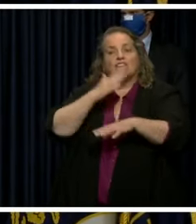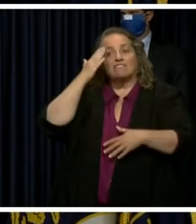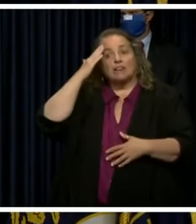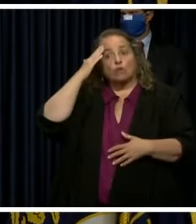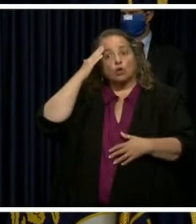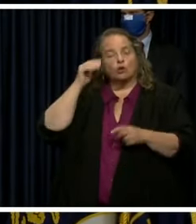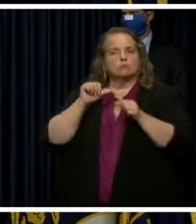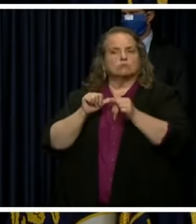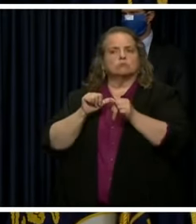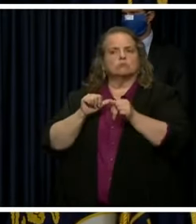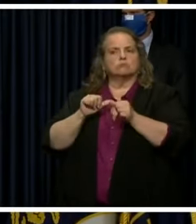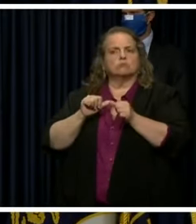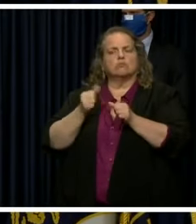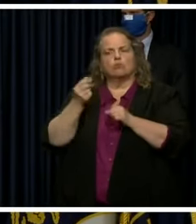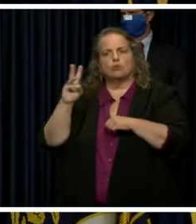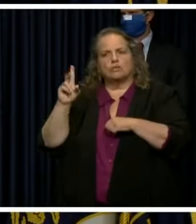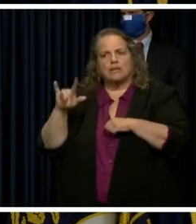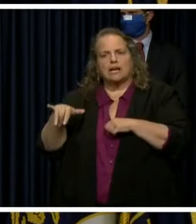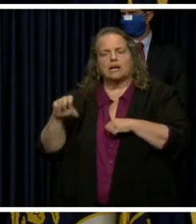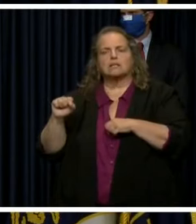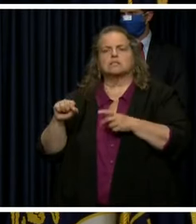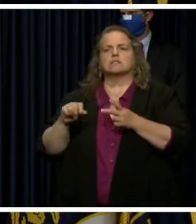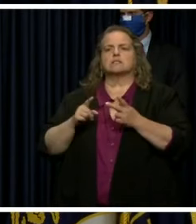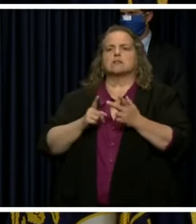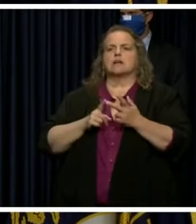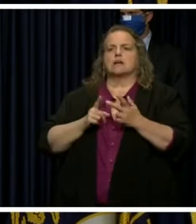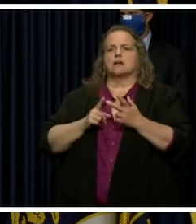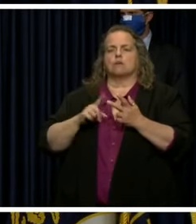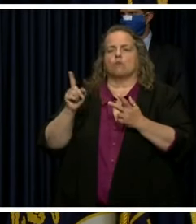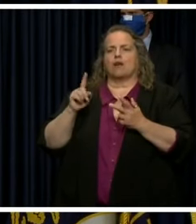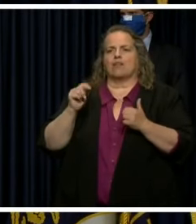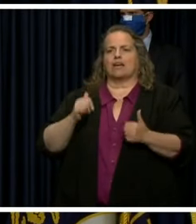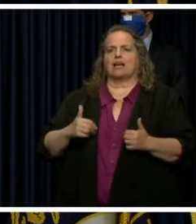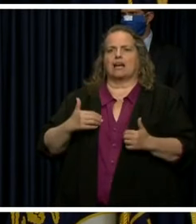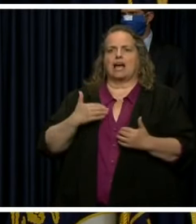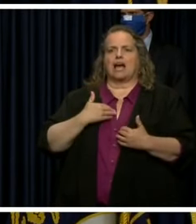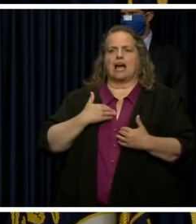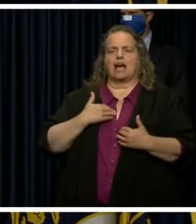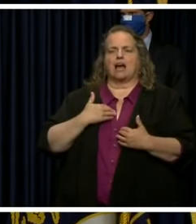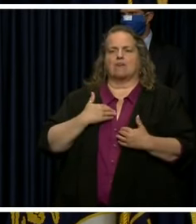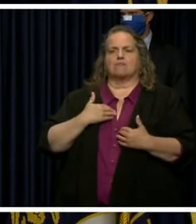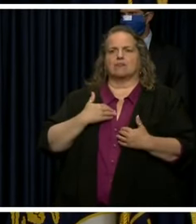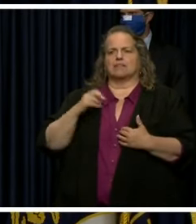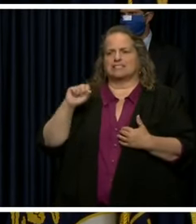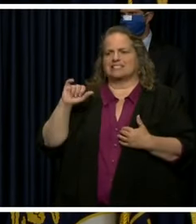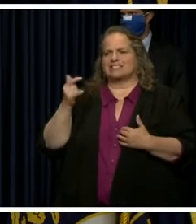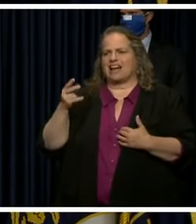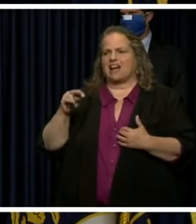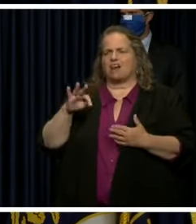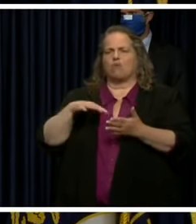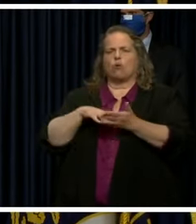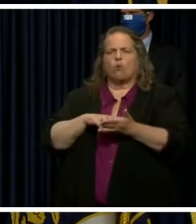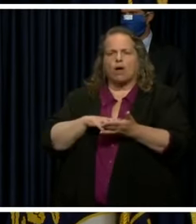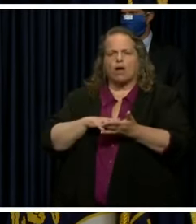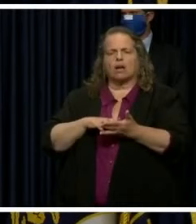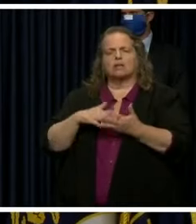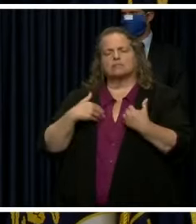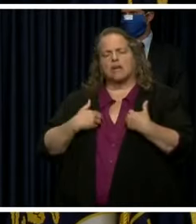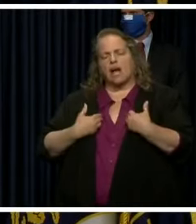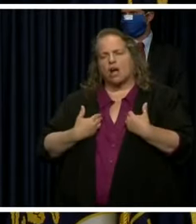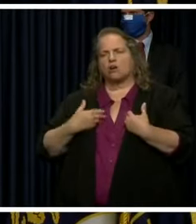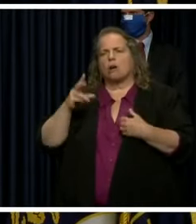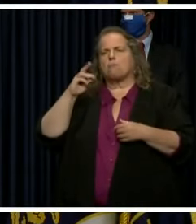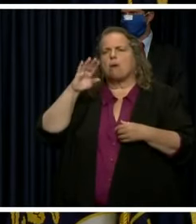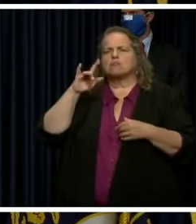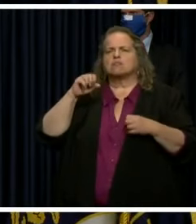fever that's persistent for multiple days, where they can have signs of weakness, fatigue, muscle